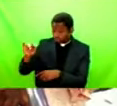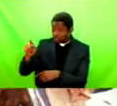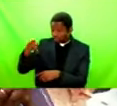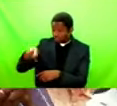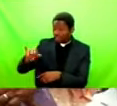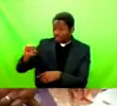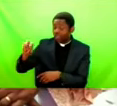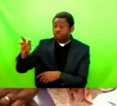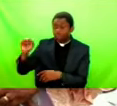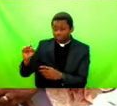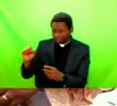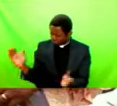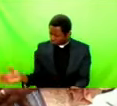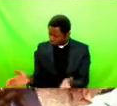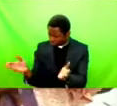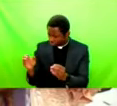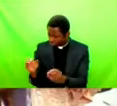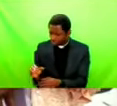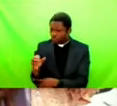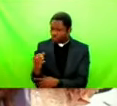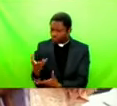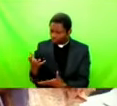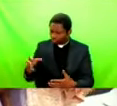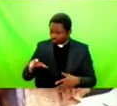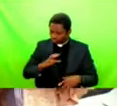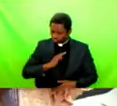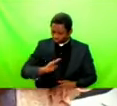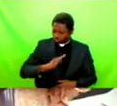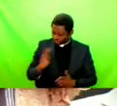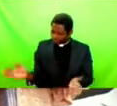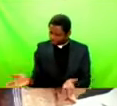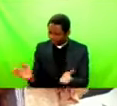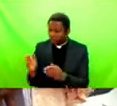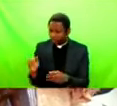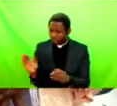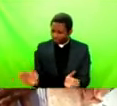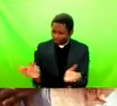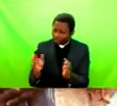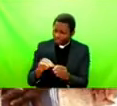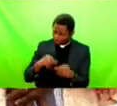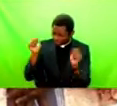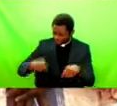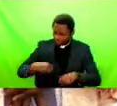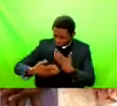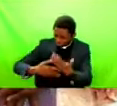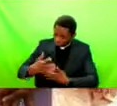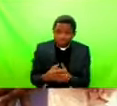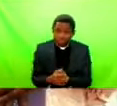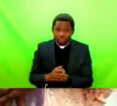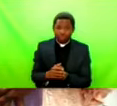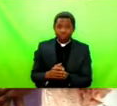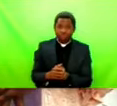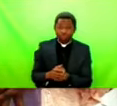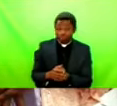me such confidence and courage and urged me on beyond my ability. It was